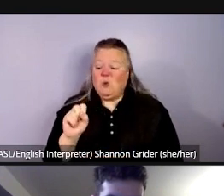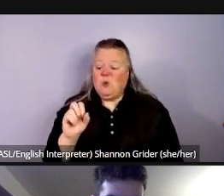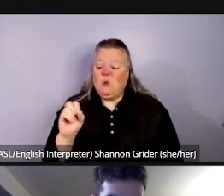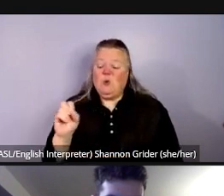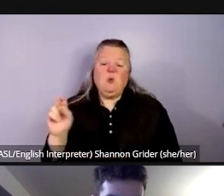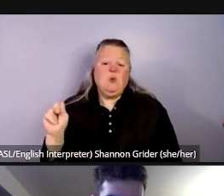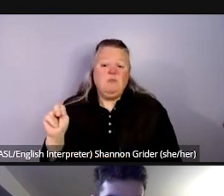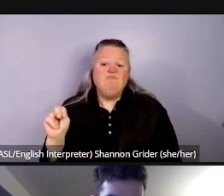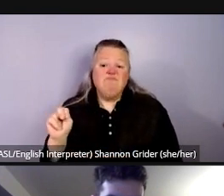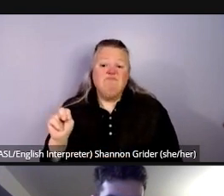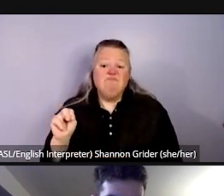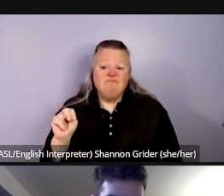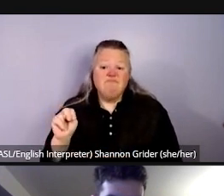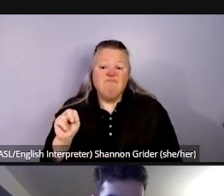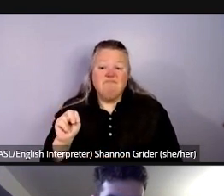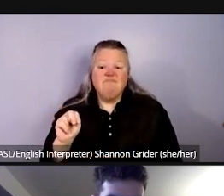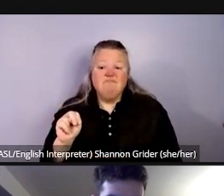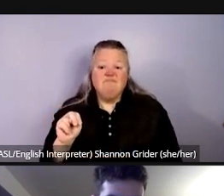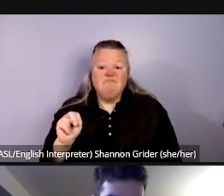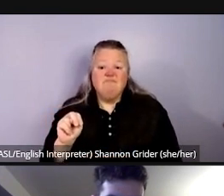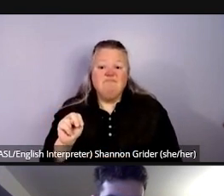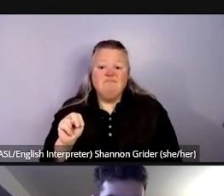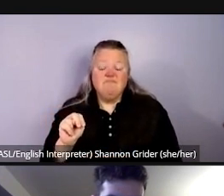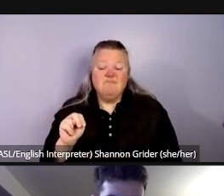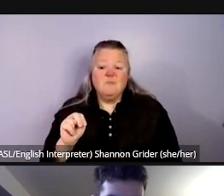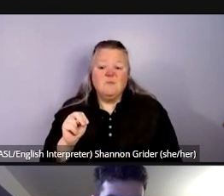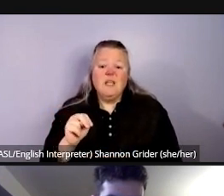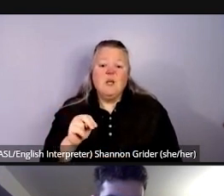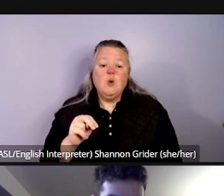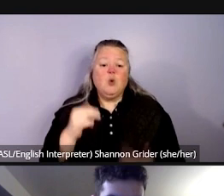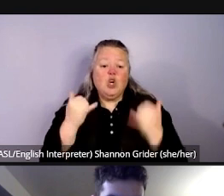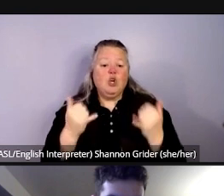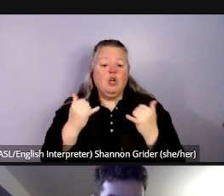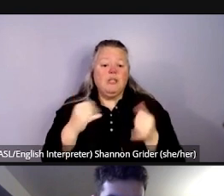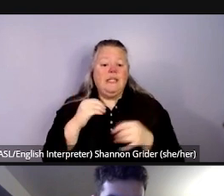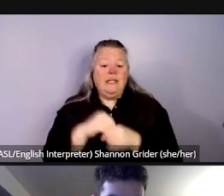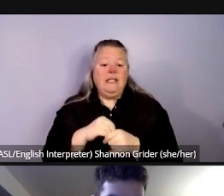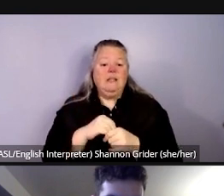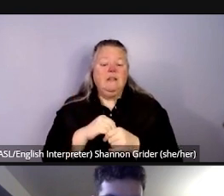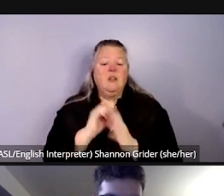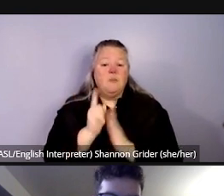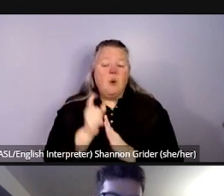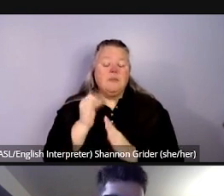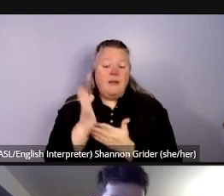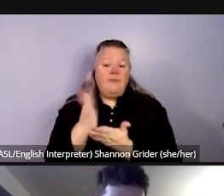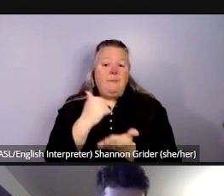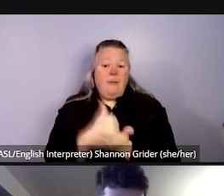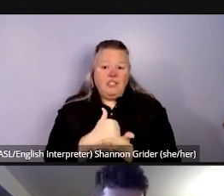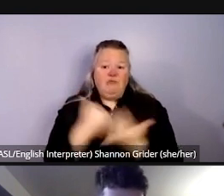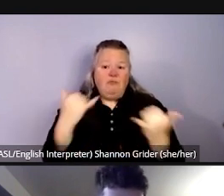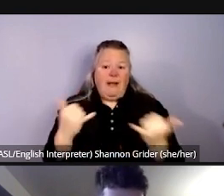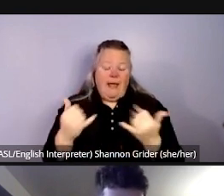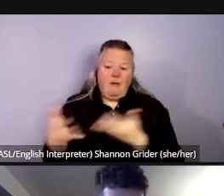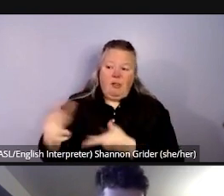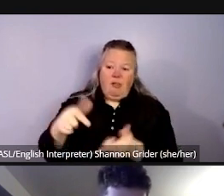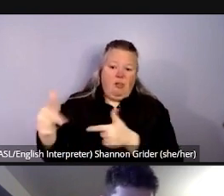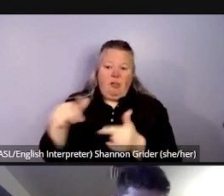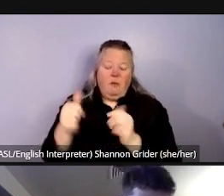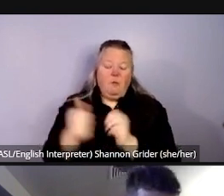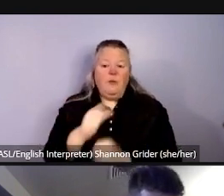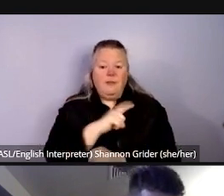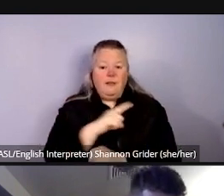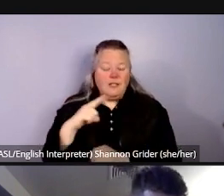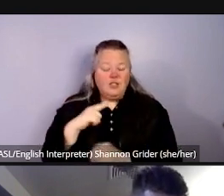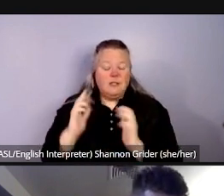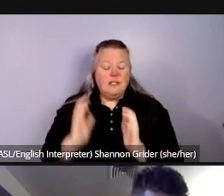takeaway is, that we are currently in the throes of a budget session right now, but we know